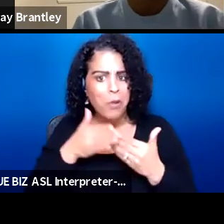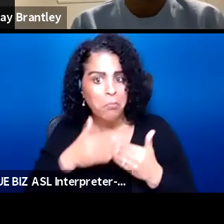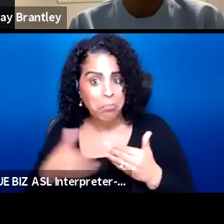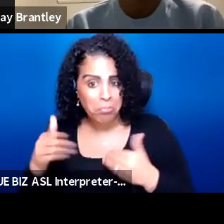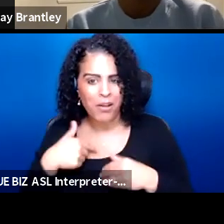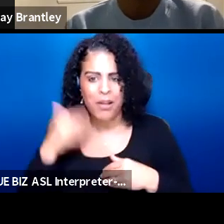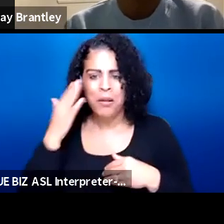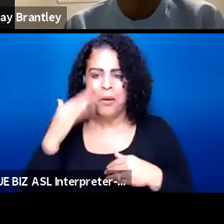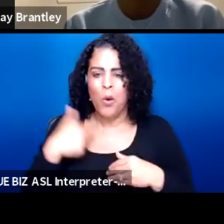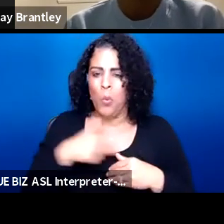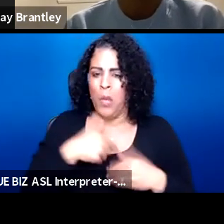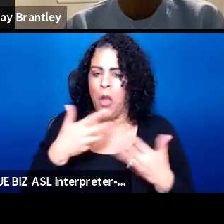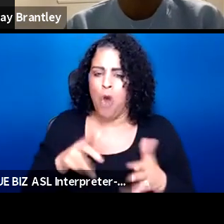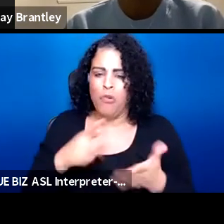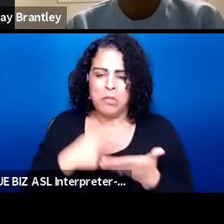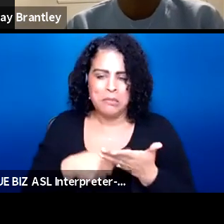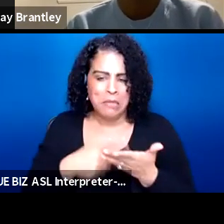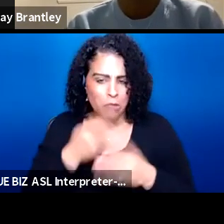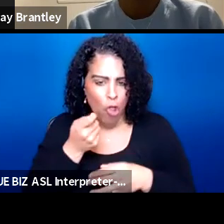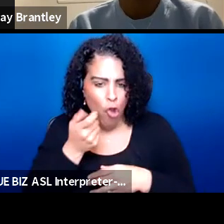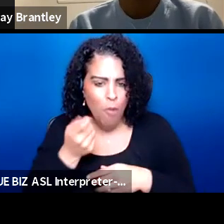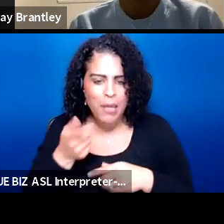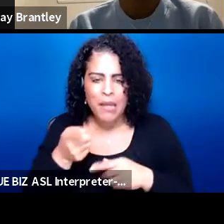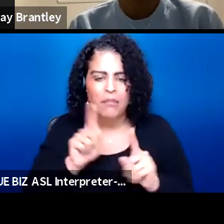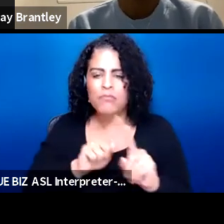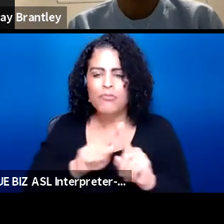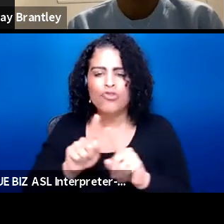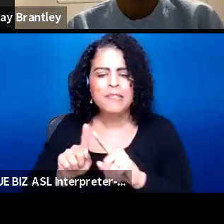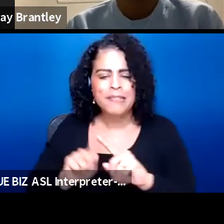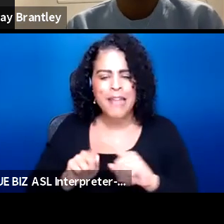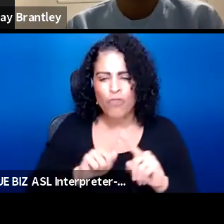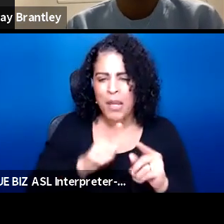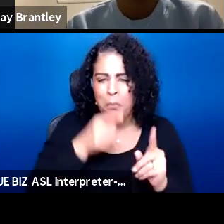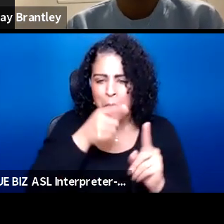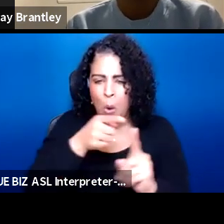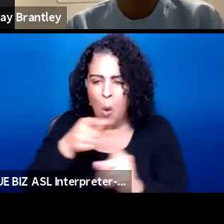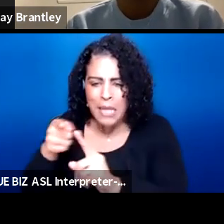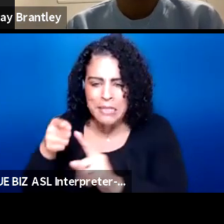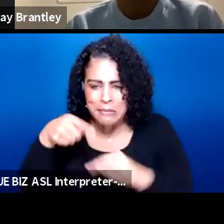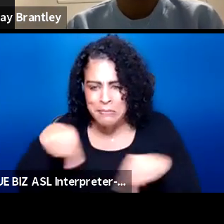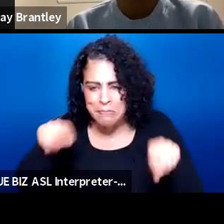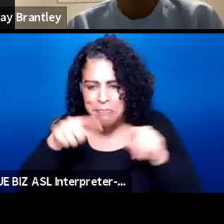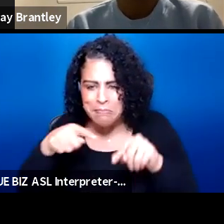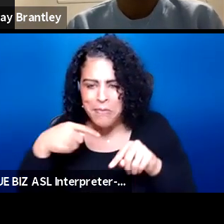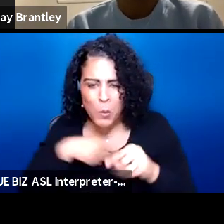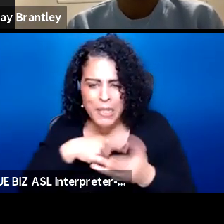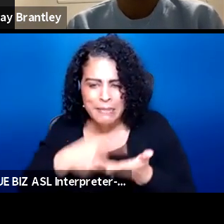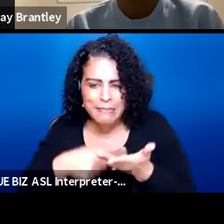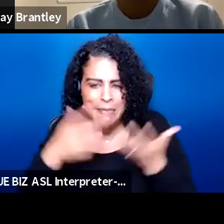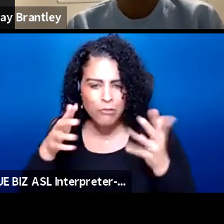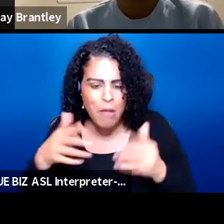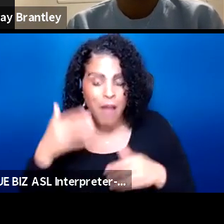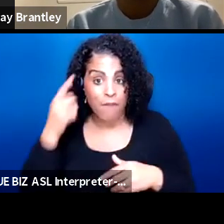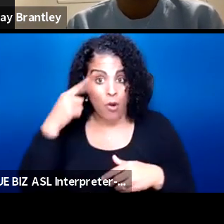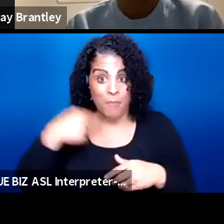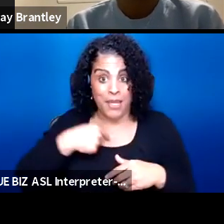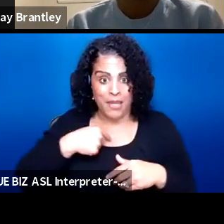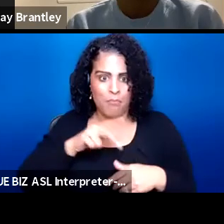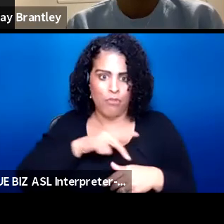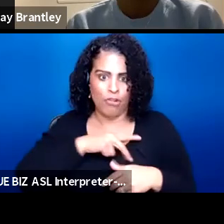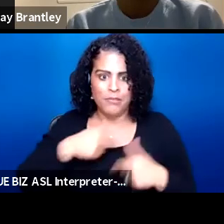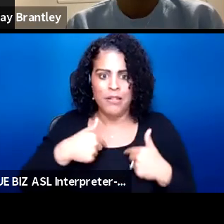we've already touched on it a little bit in just different points in our conversation. You know, I know for myself personally,